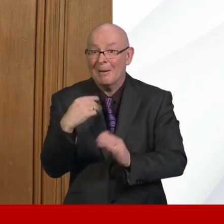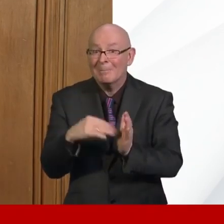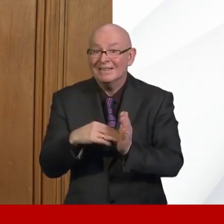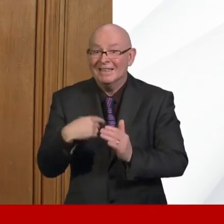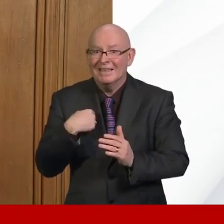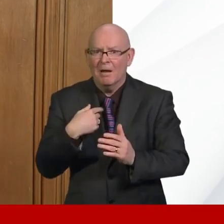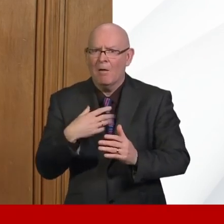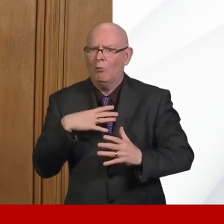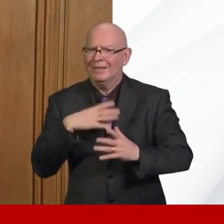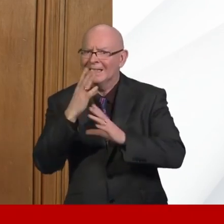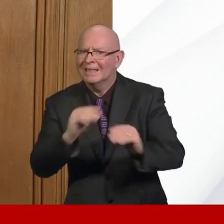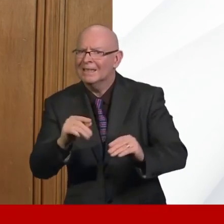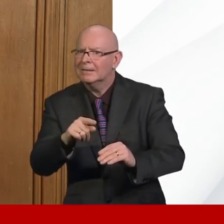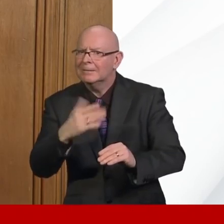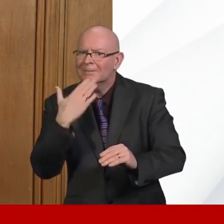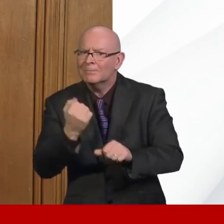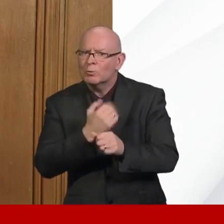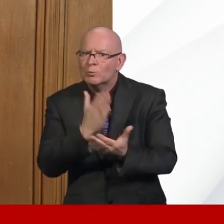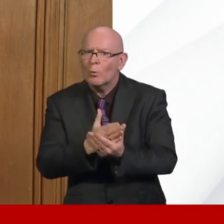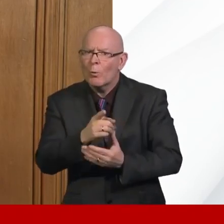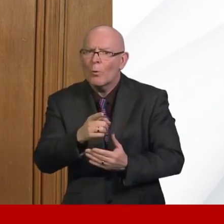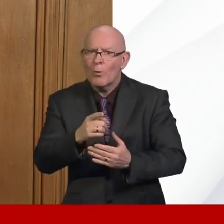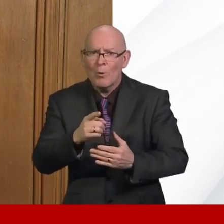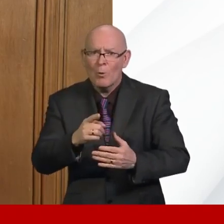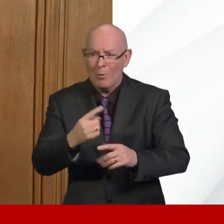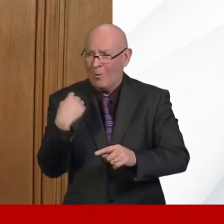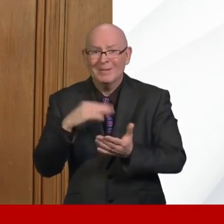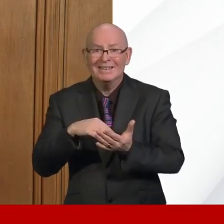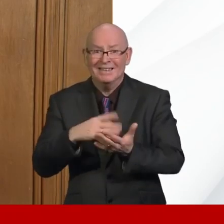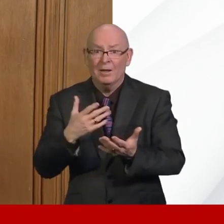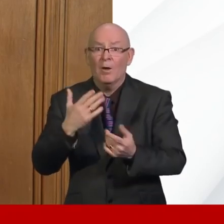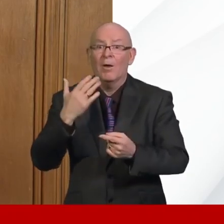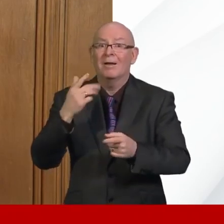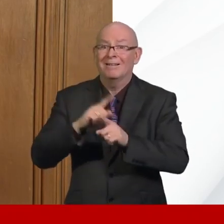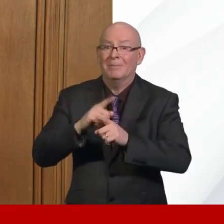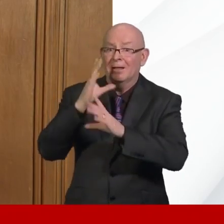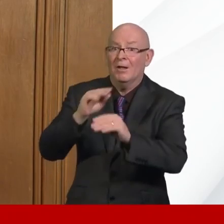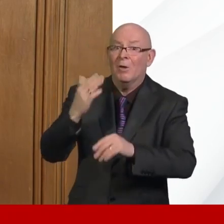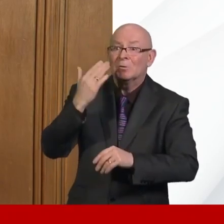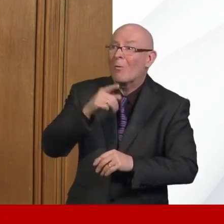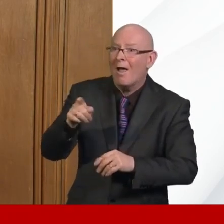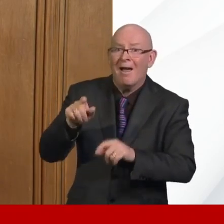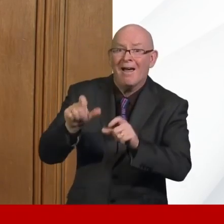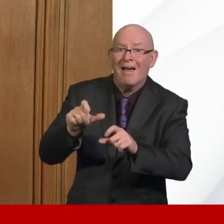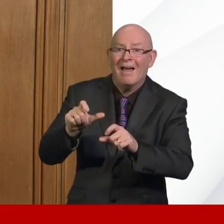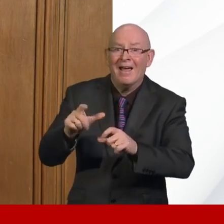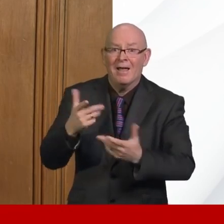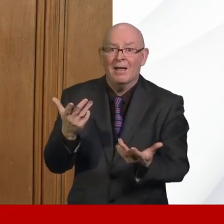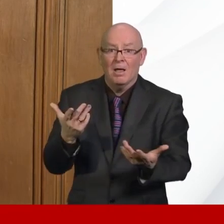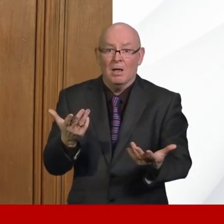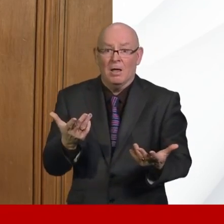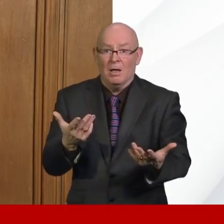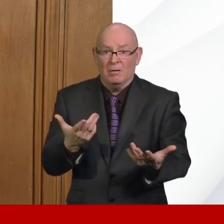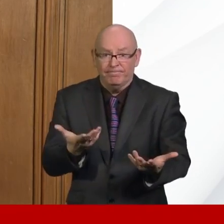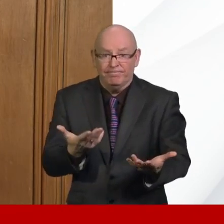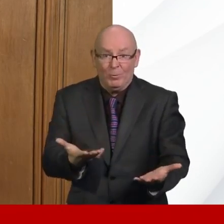that critical protecting the NHS, ICU and ventilator capacity. So that's the reason for now saying that